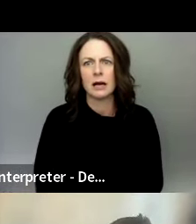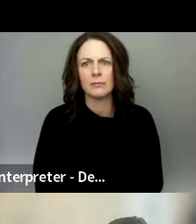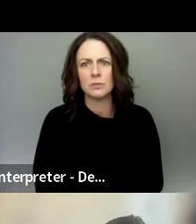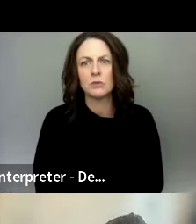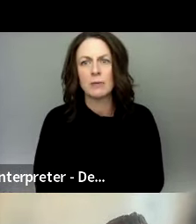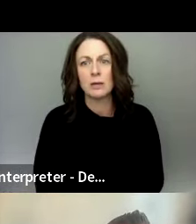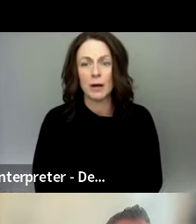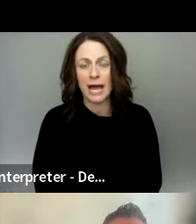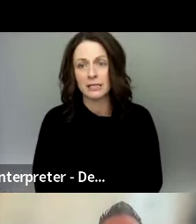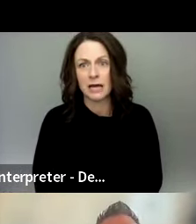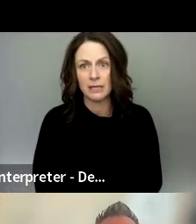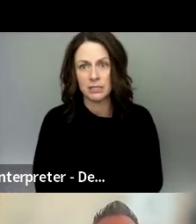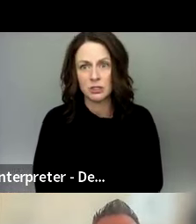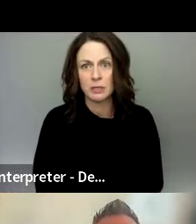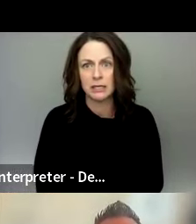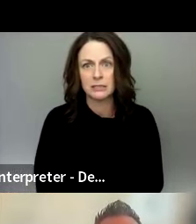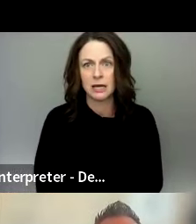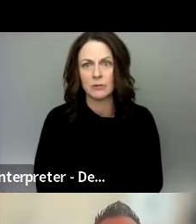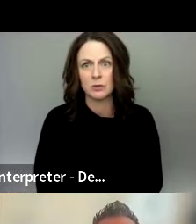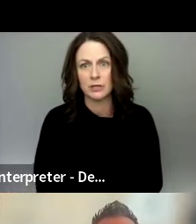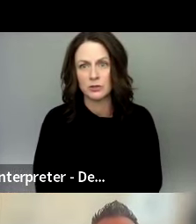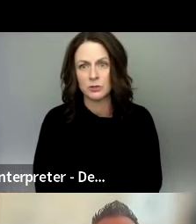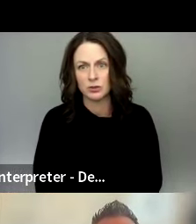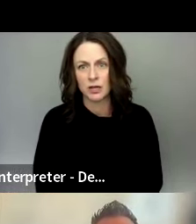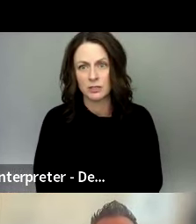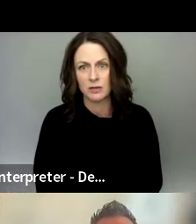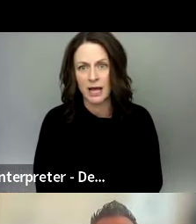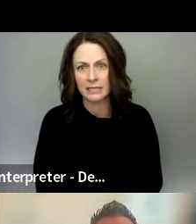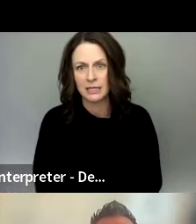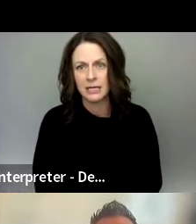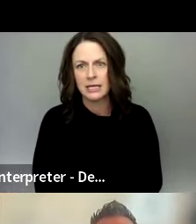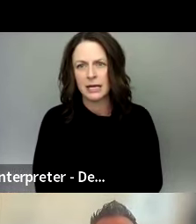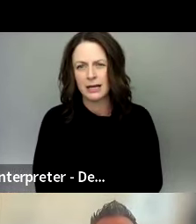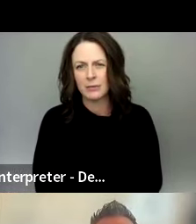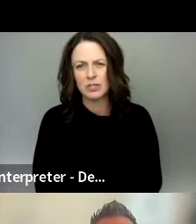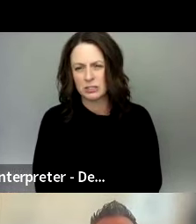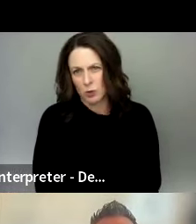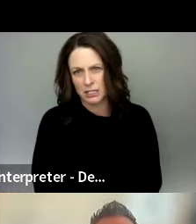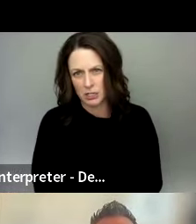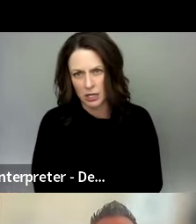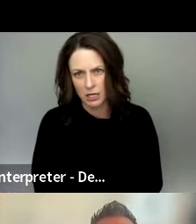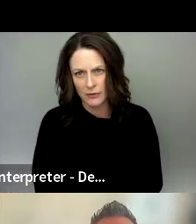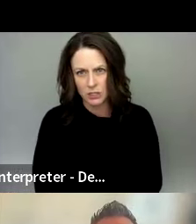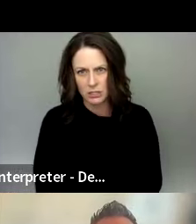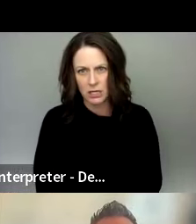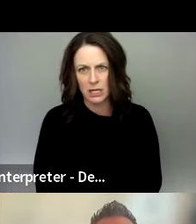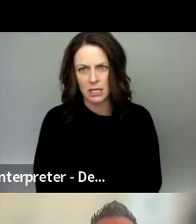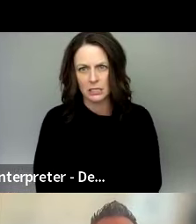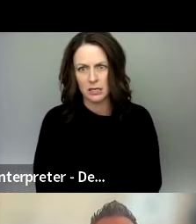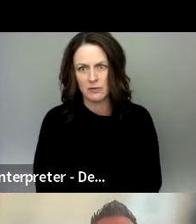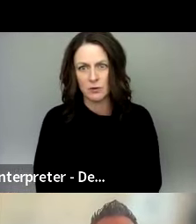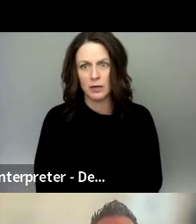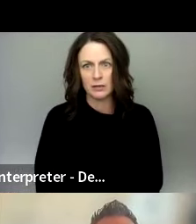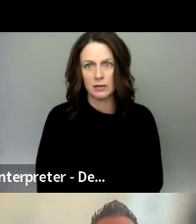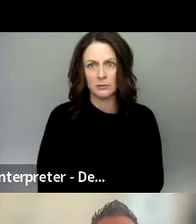And you maybe want to add to that message, because you could introduce your thoughts on that. And we're going to touch on it on the agenda.